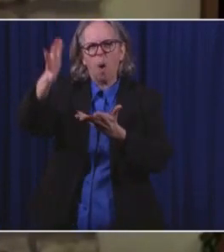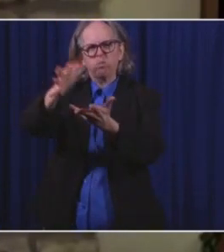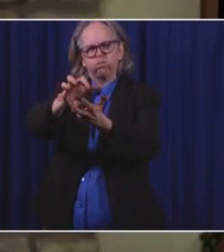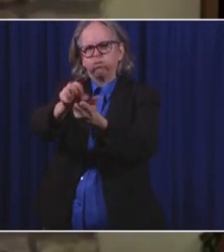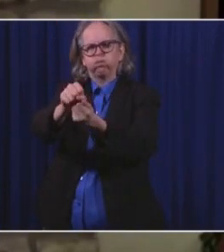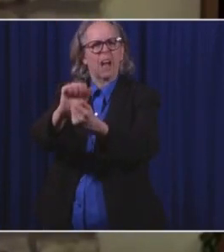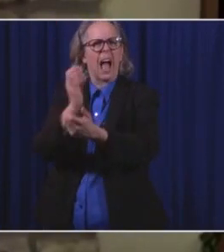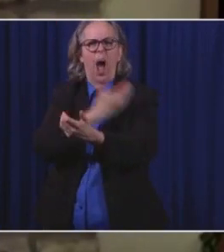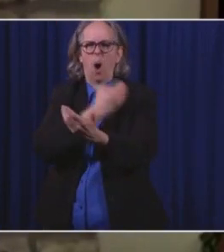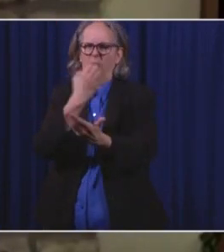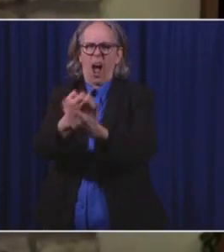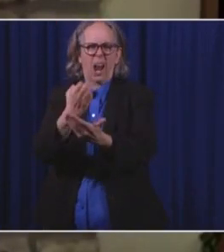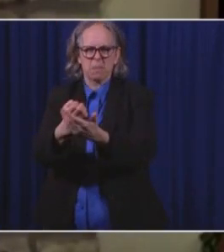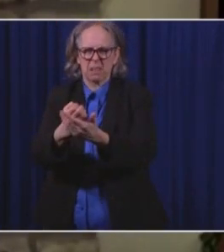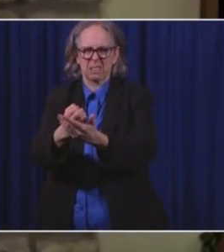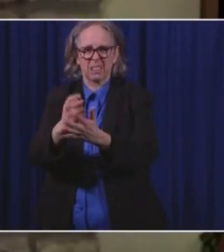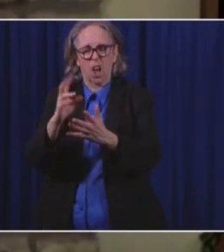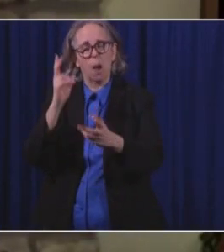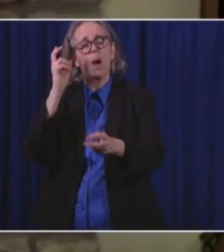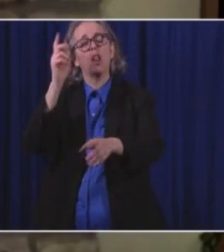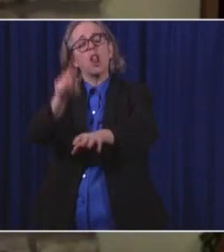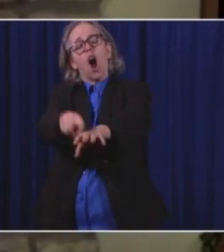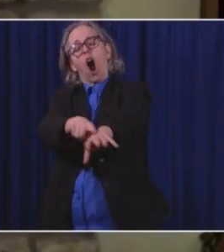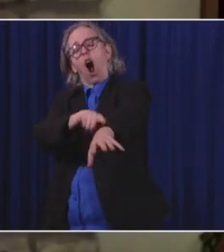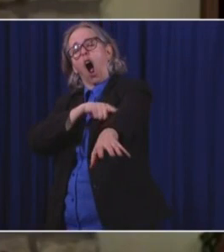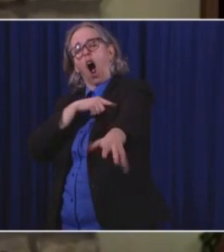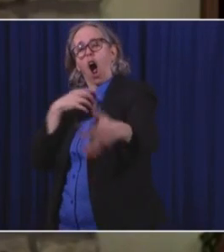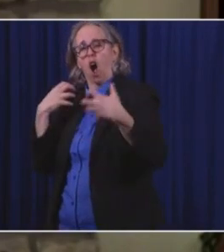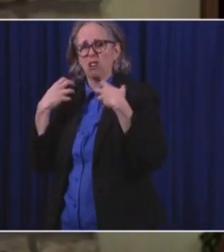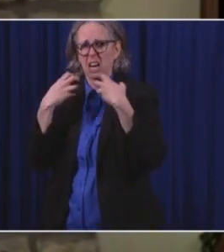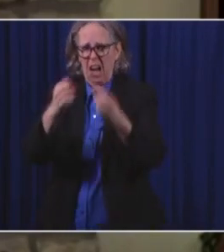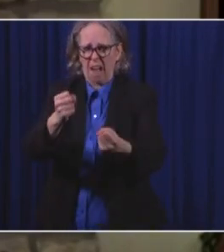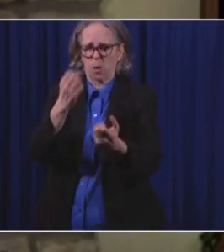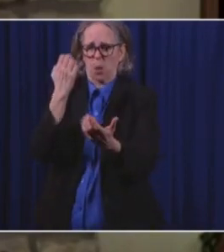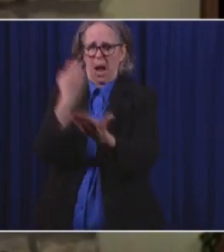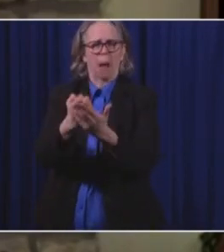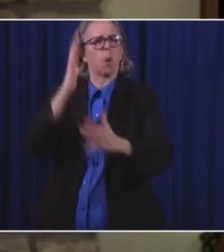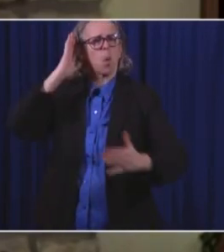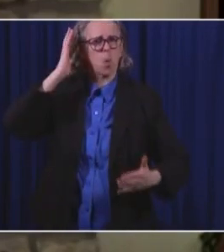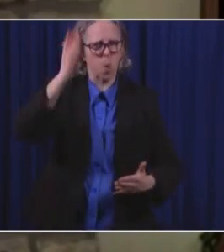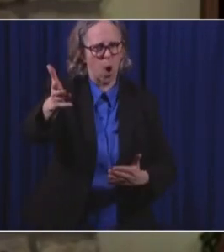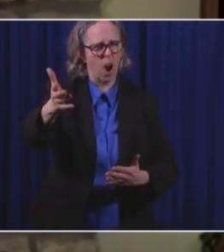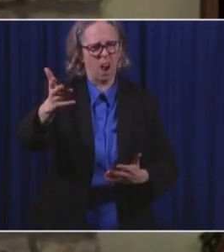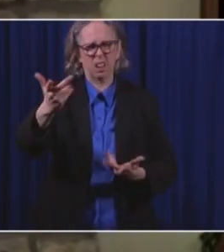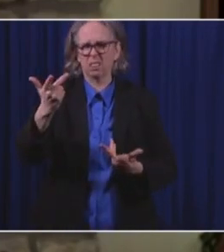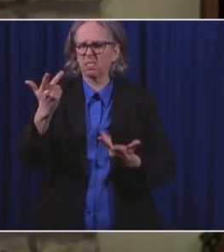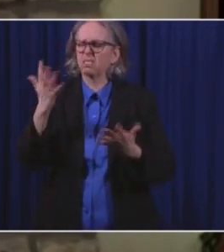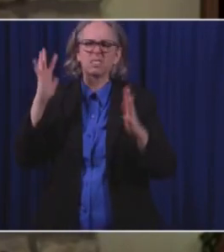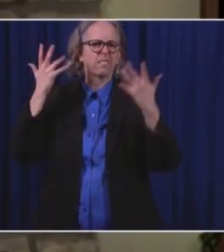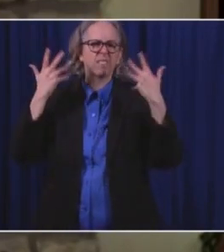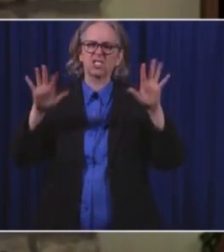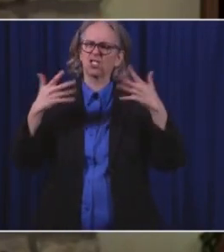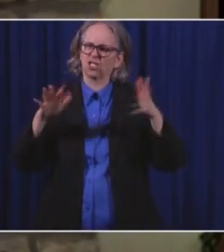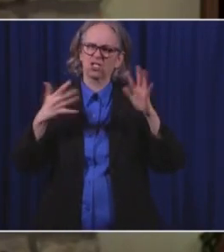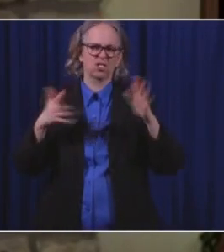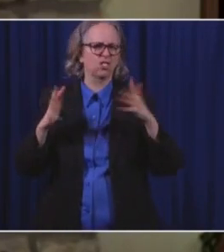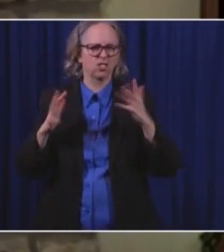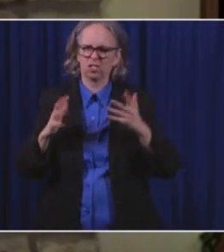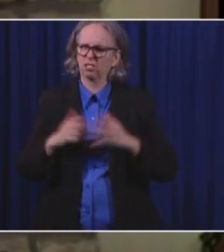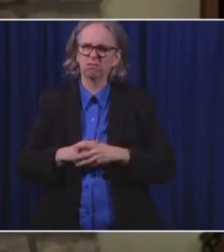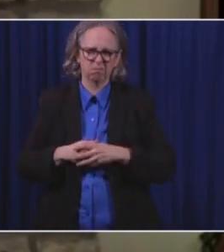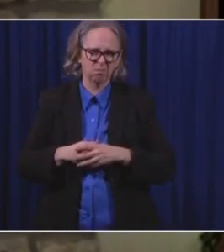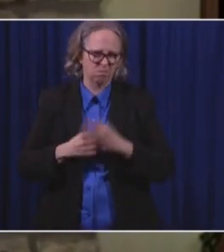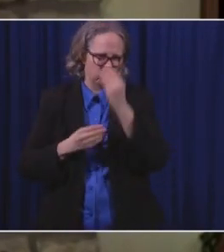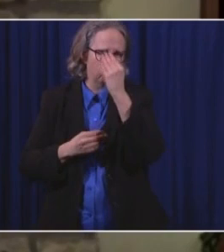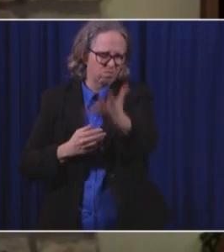to recover, and there will be more economic damage during this period of time. So doing